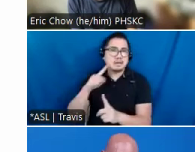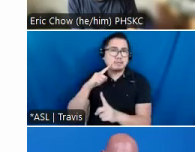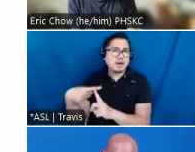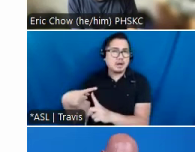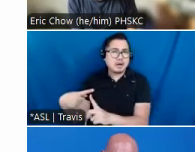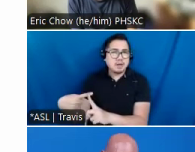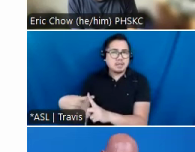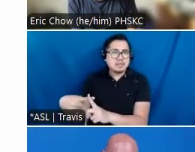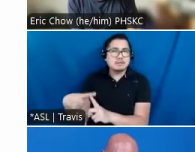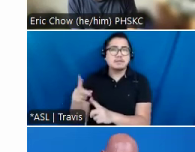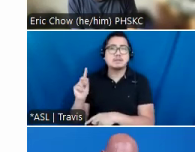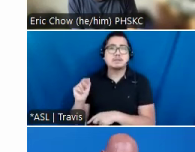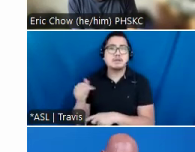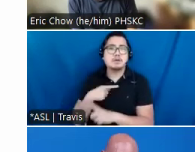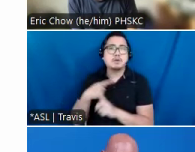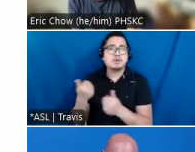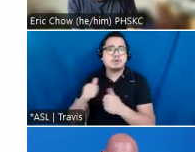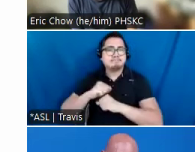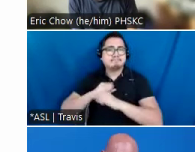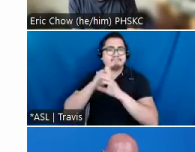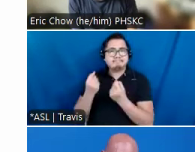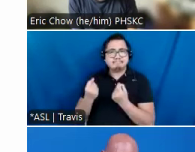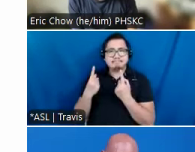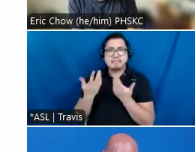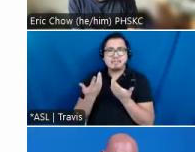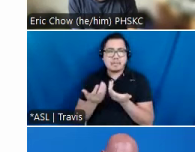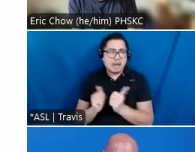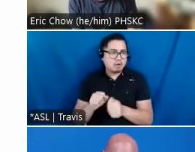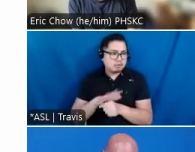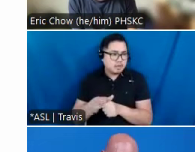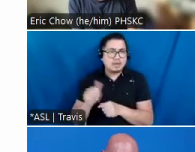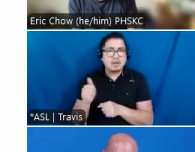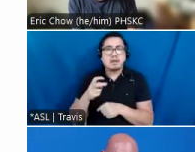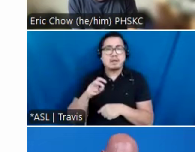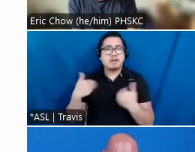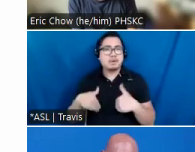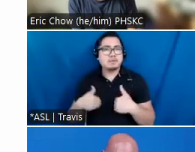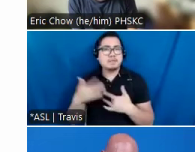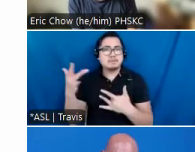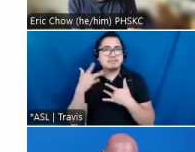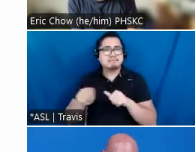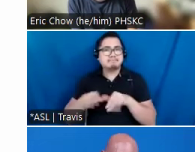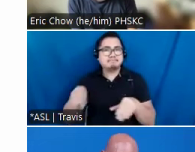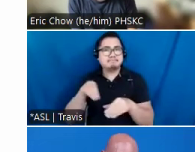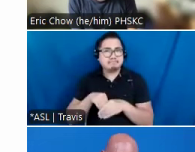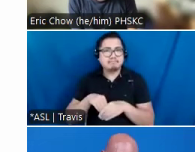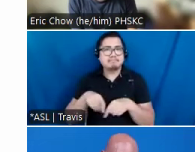be able to understand what COVID and other respiratory viruses are doing in our communities.